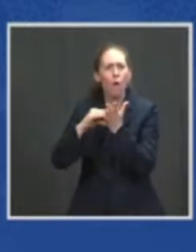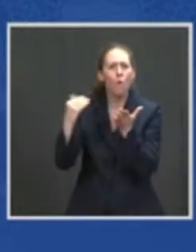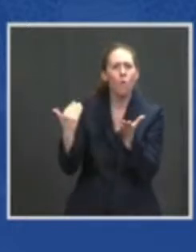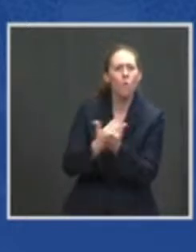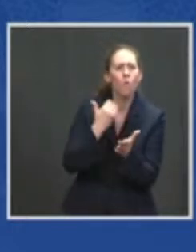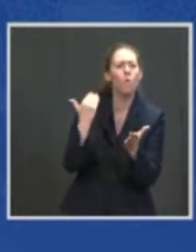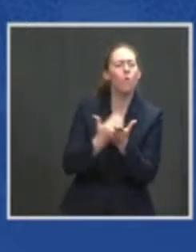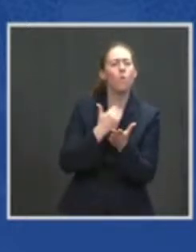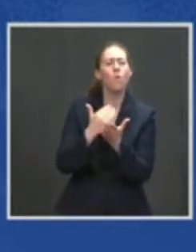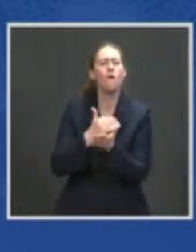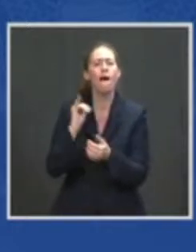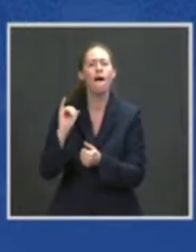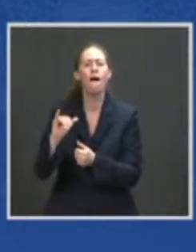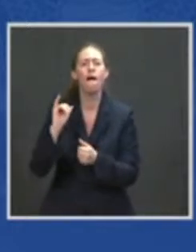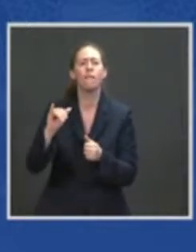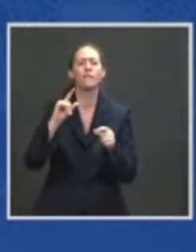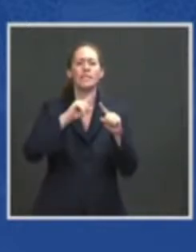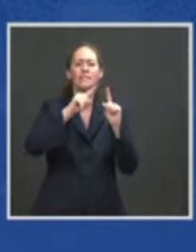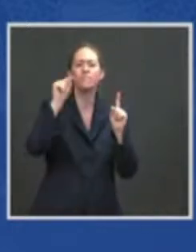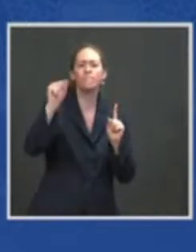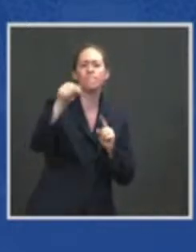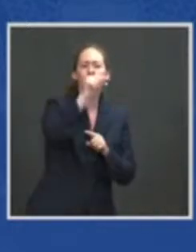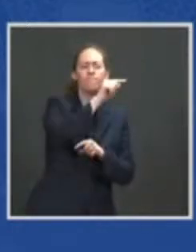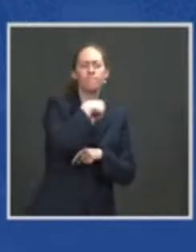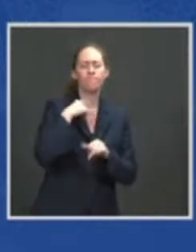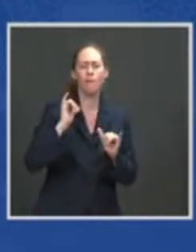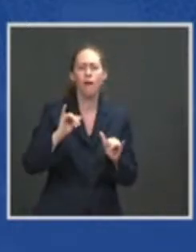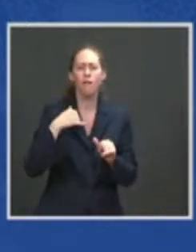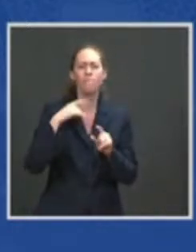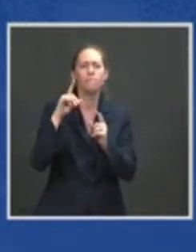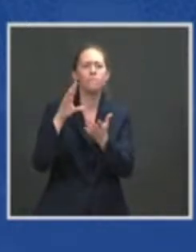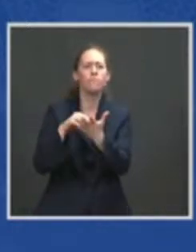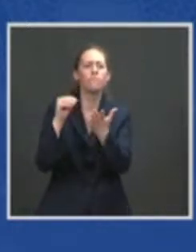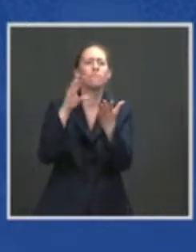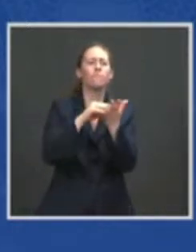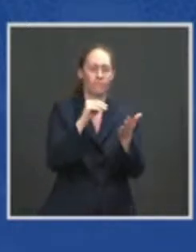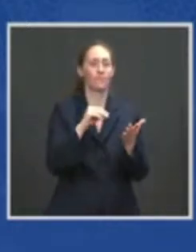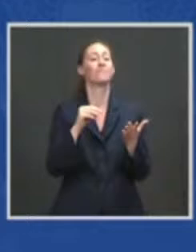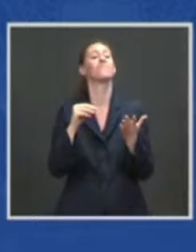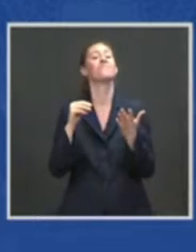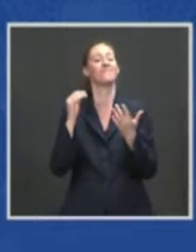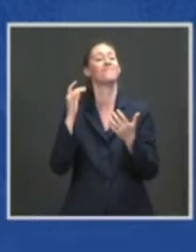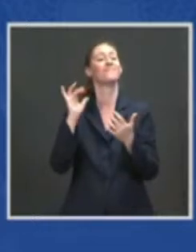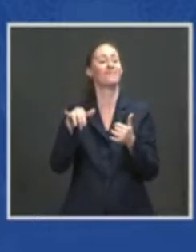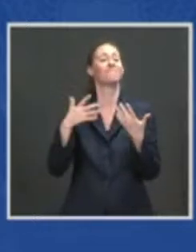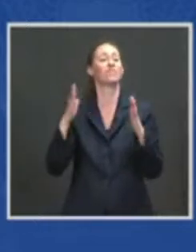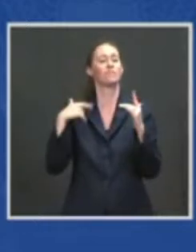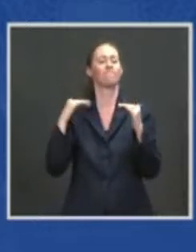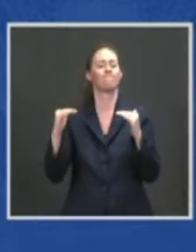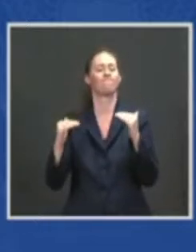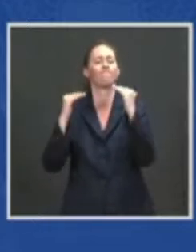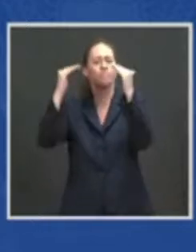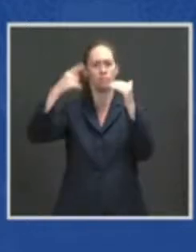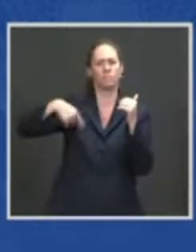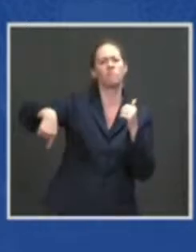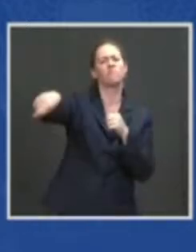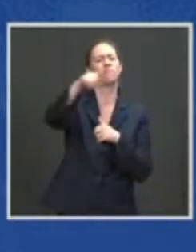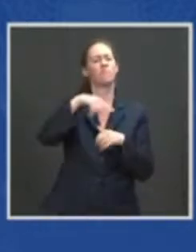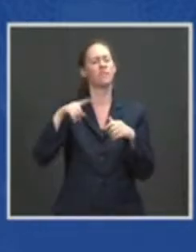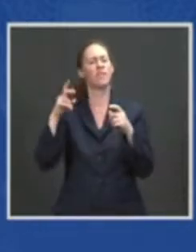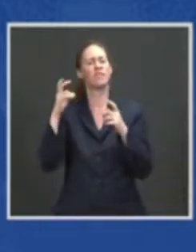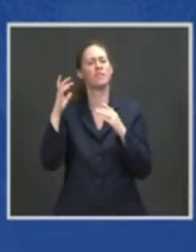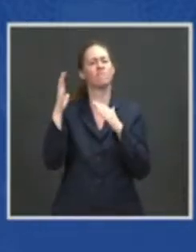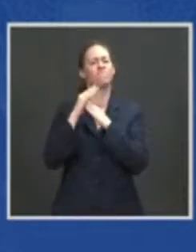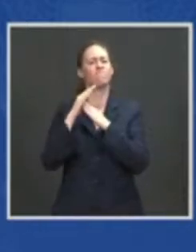into administrative roles, where I was recently promoted into our quality team. It's been a wonderful journey, and I have Tri-C and the